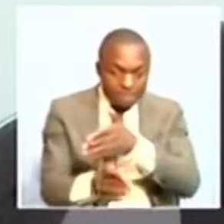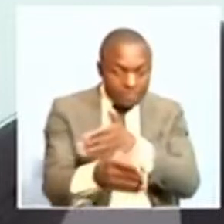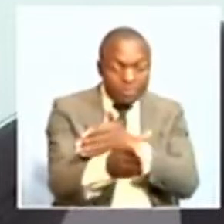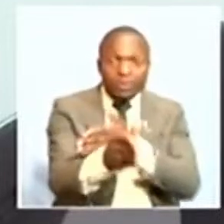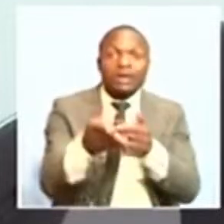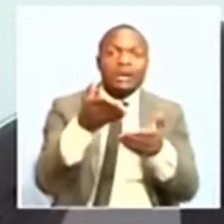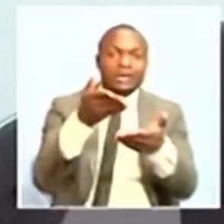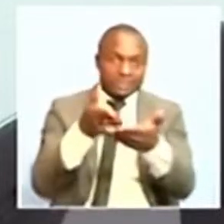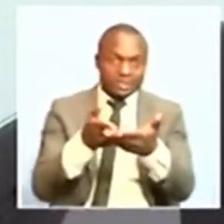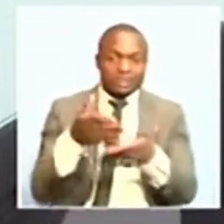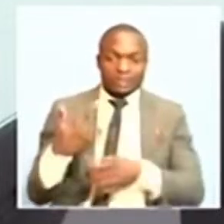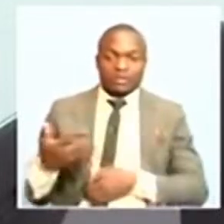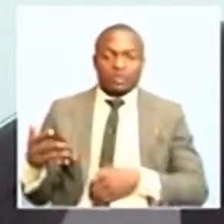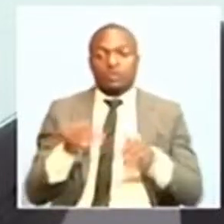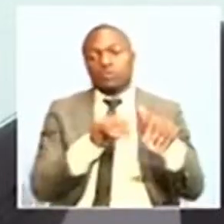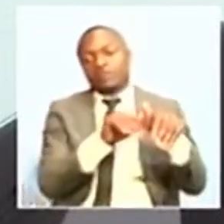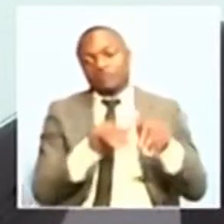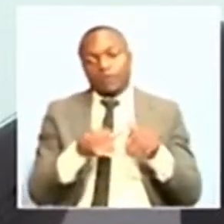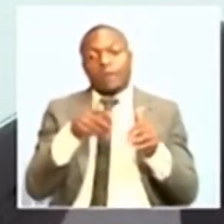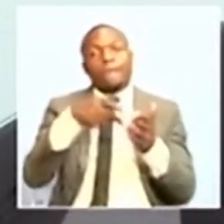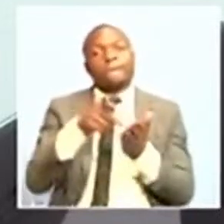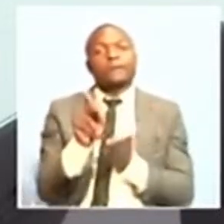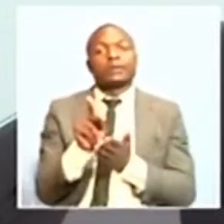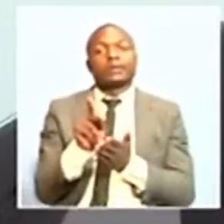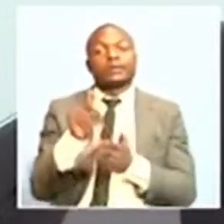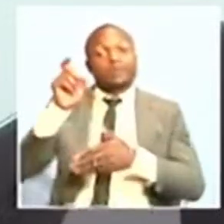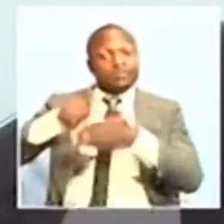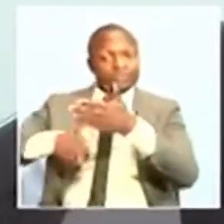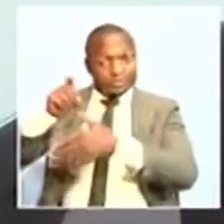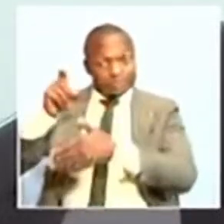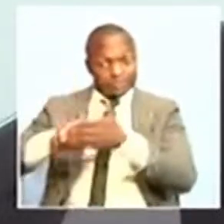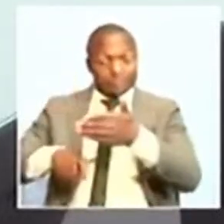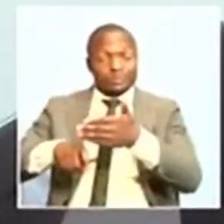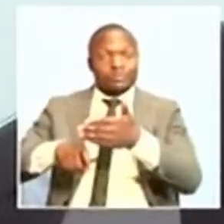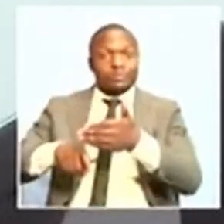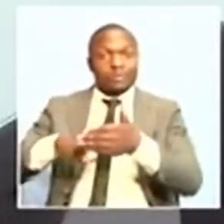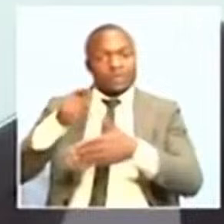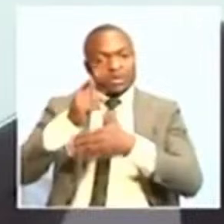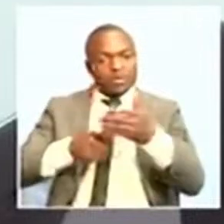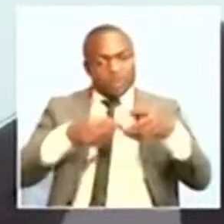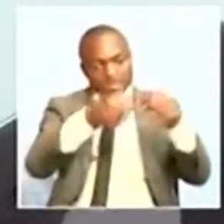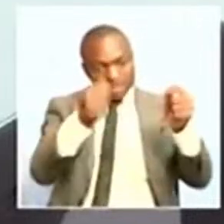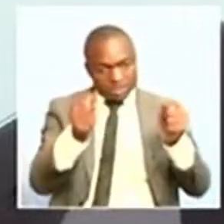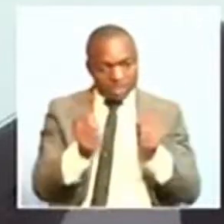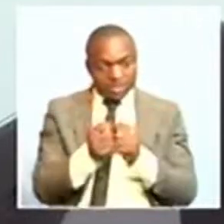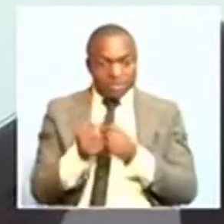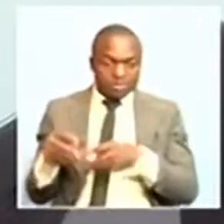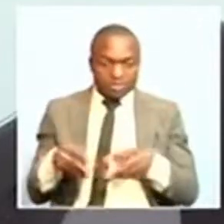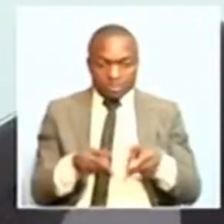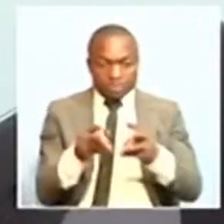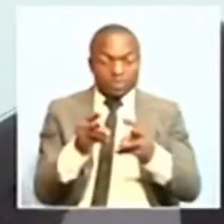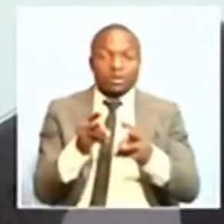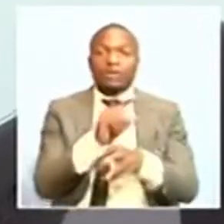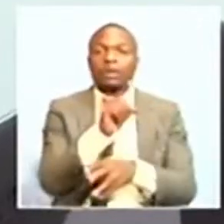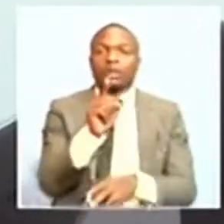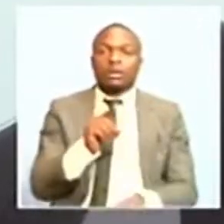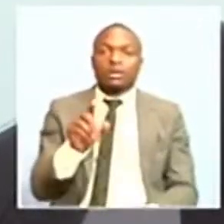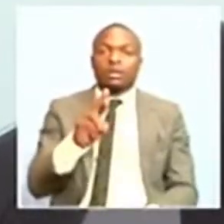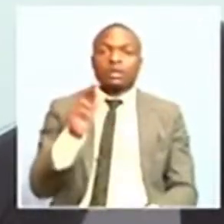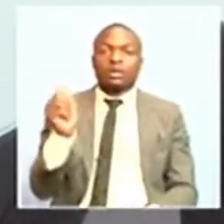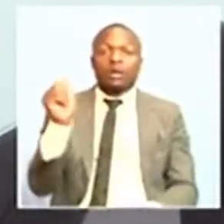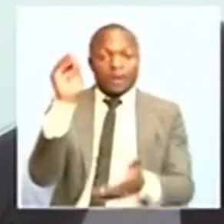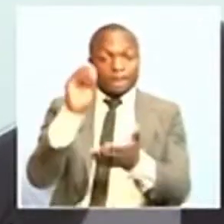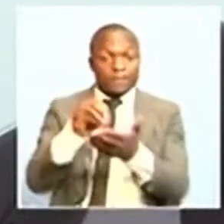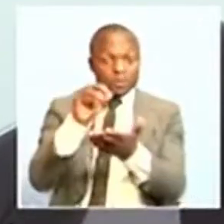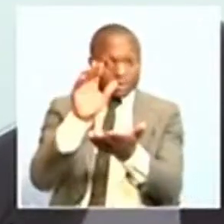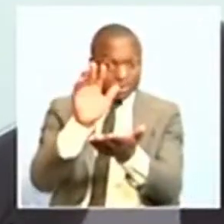to avoid paying tax. And therefore, we may wish to establish what kind of measures the Zambia Revenue Authority has put in place